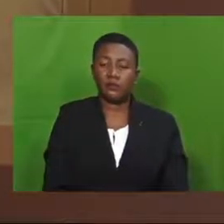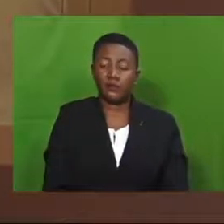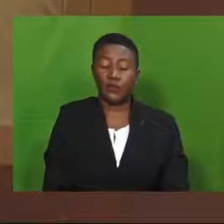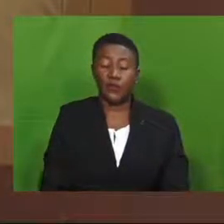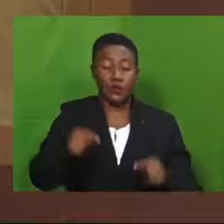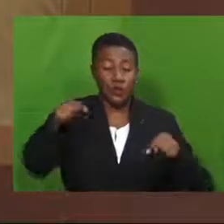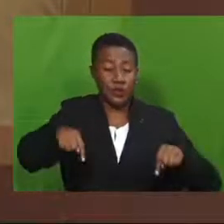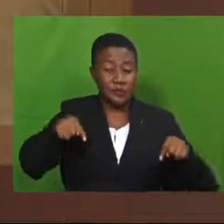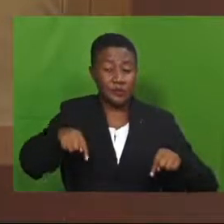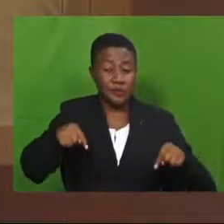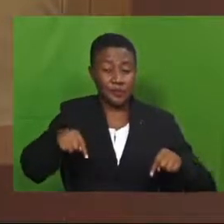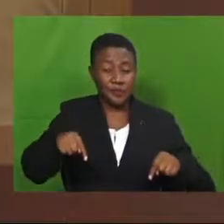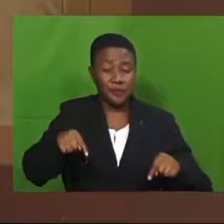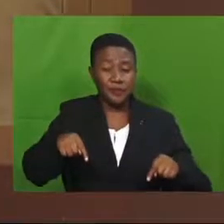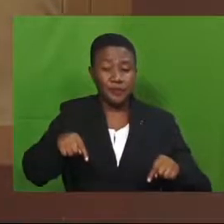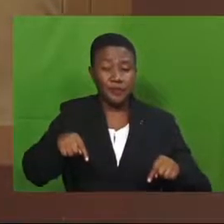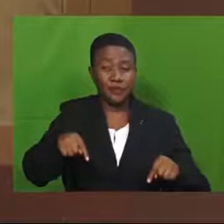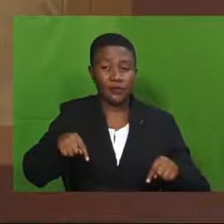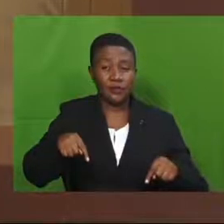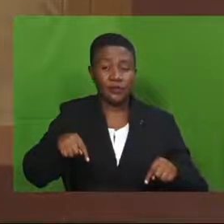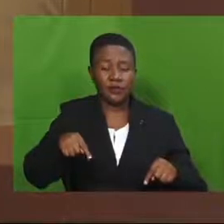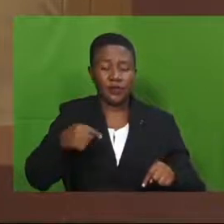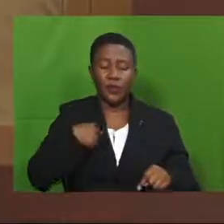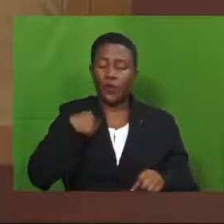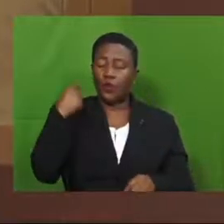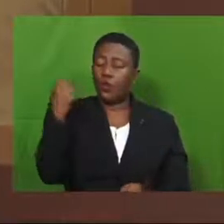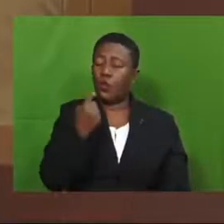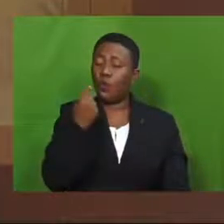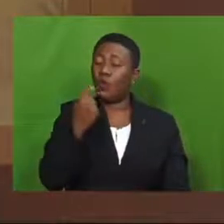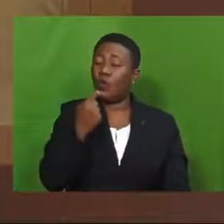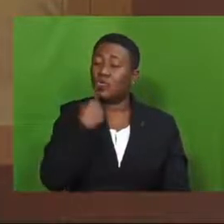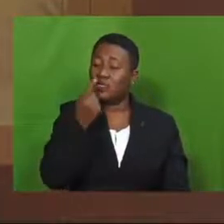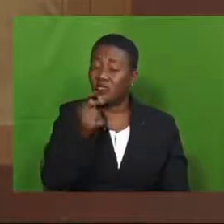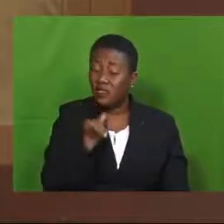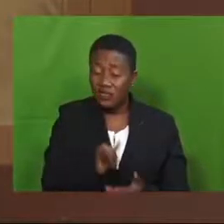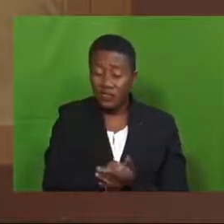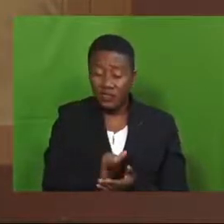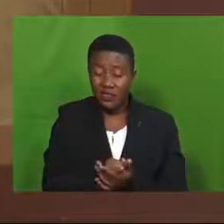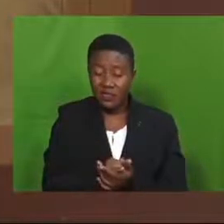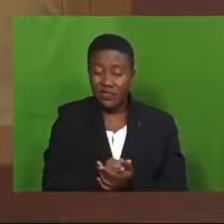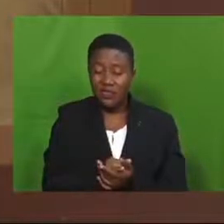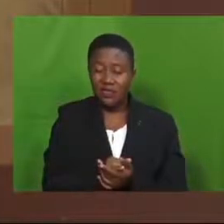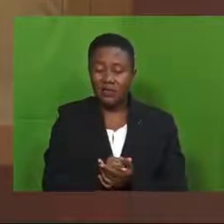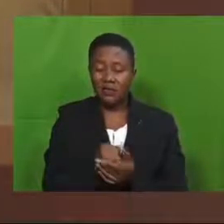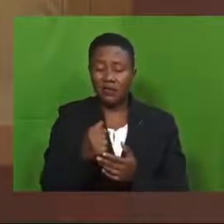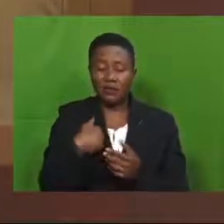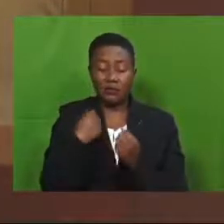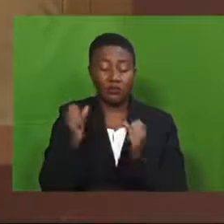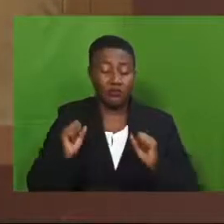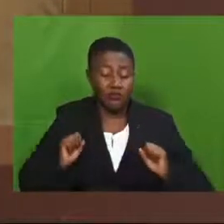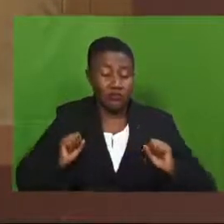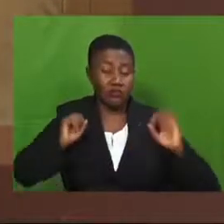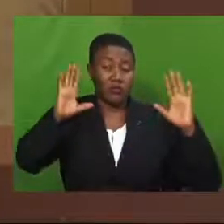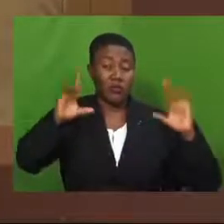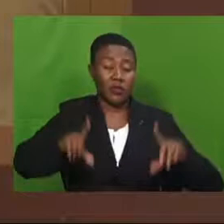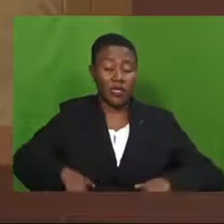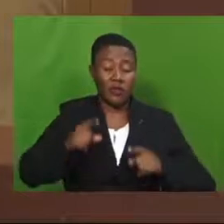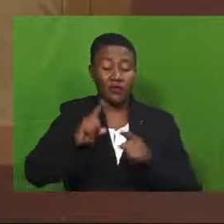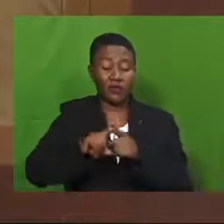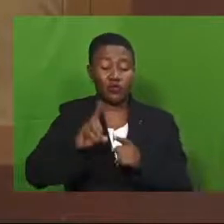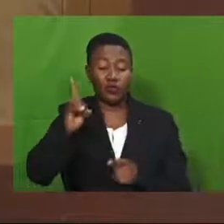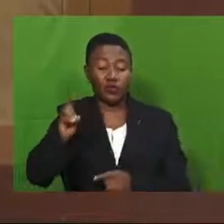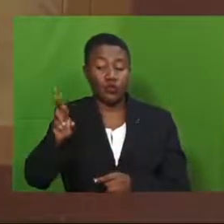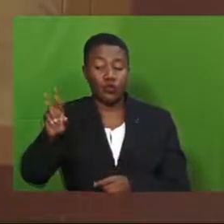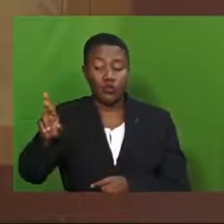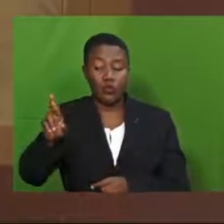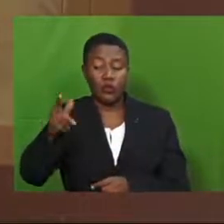Today, and I say it all the time, Mr. Speaker, that I owe everything to Dr. Garba and the